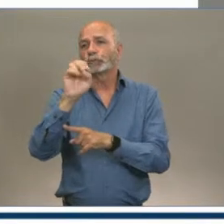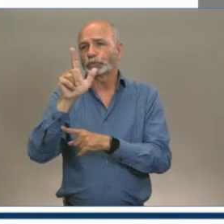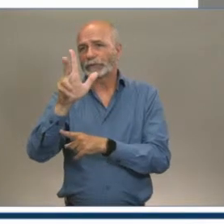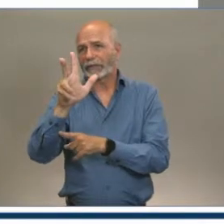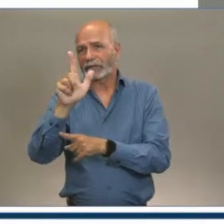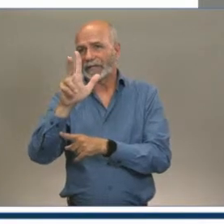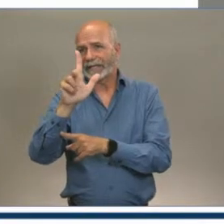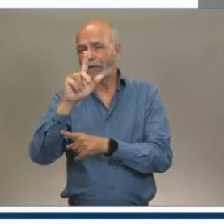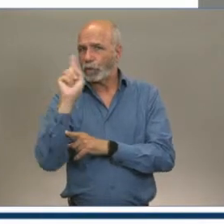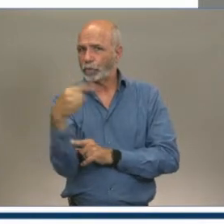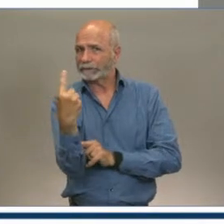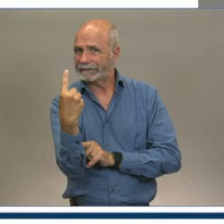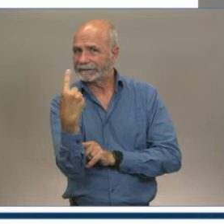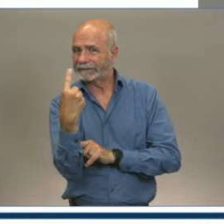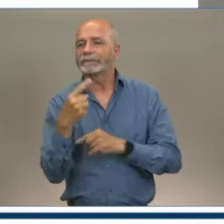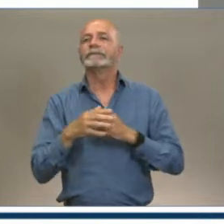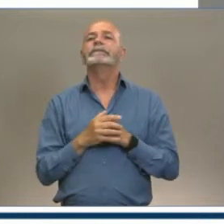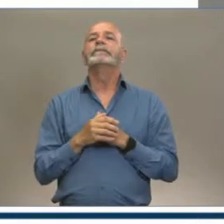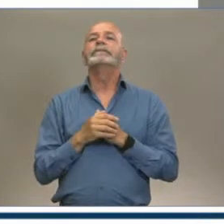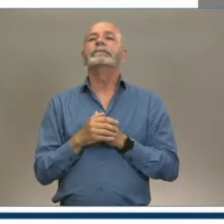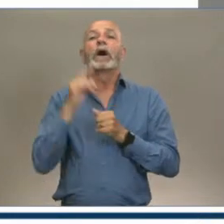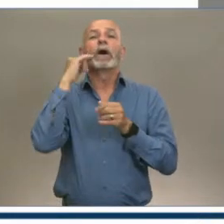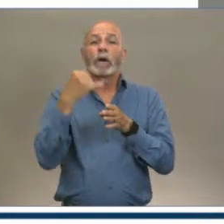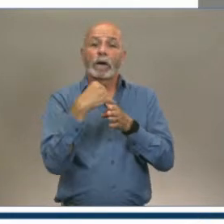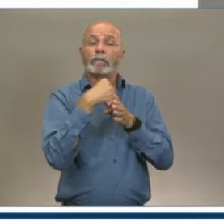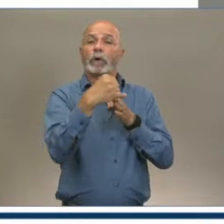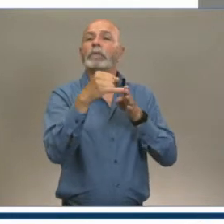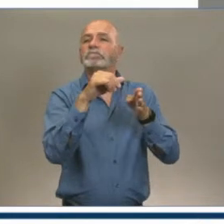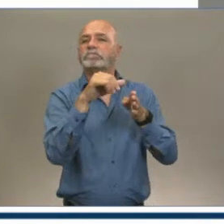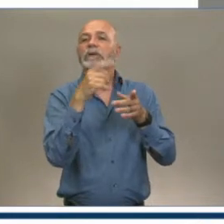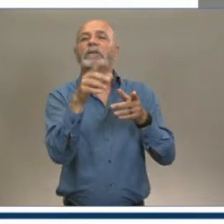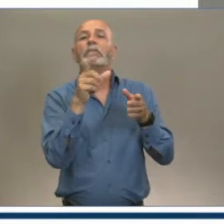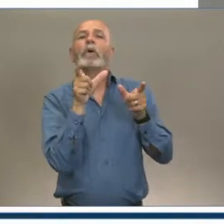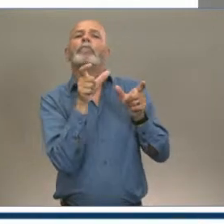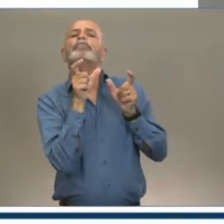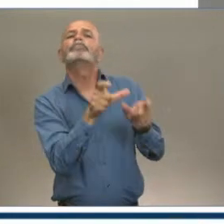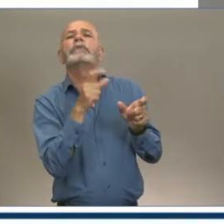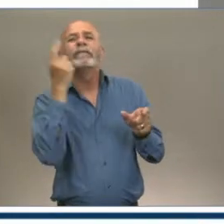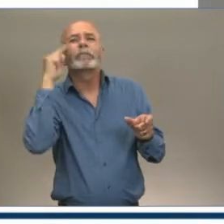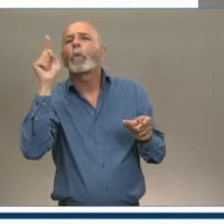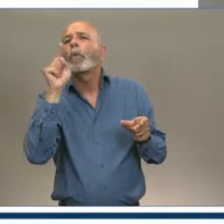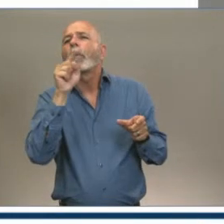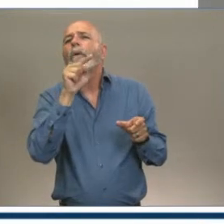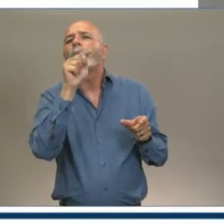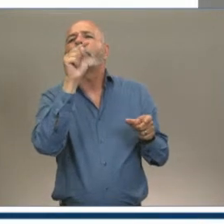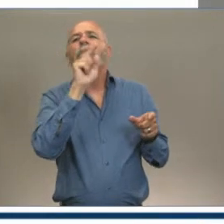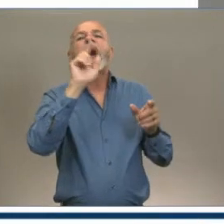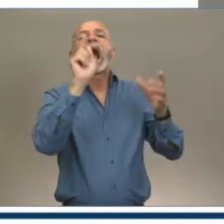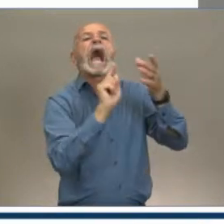Those border restrictions will only apply to people entering from outside of Atlantic Canada.